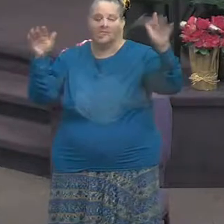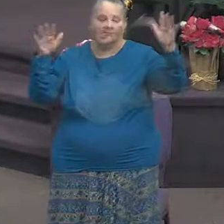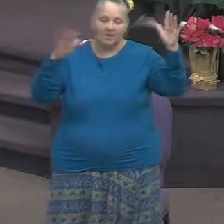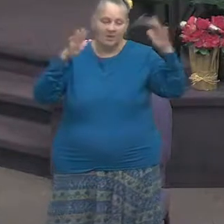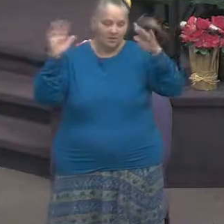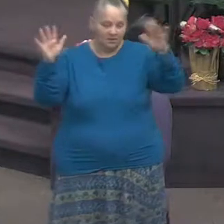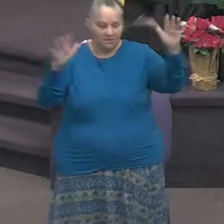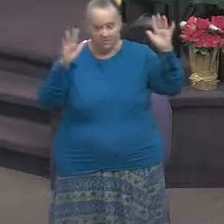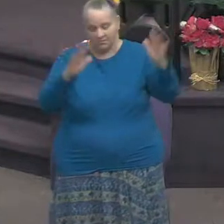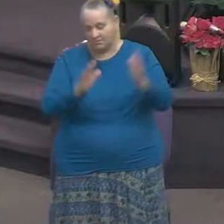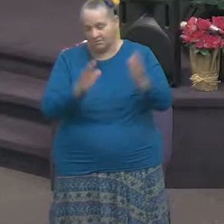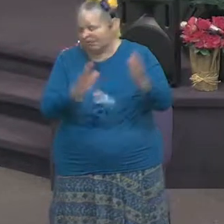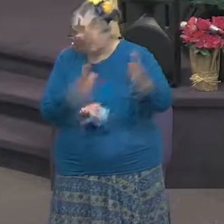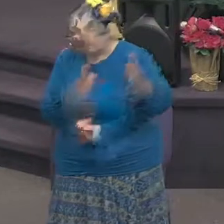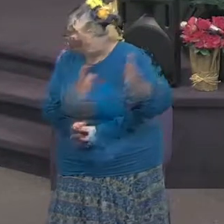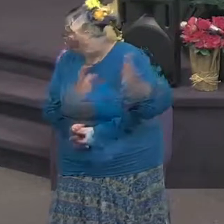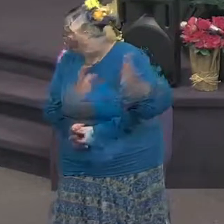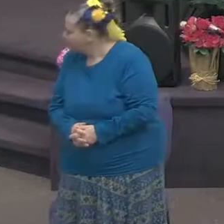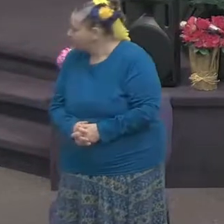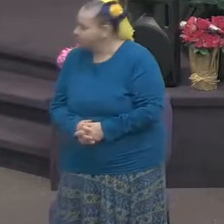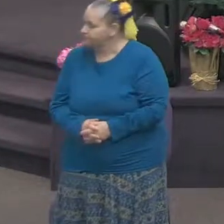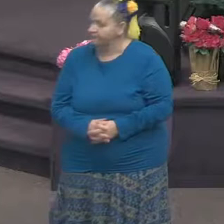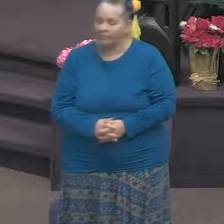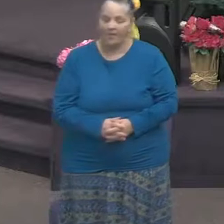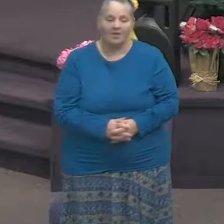Chris, we love you. God bless you.